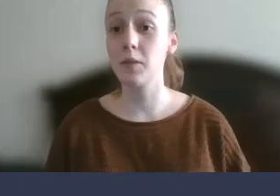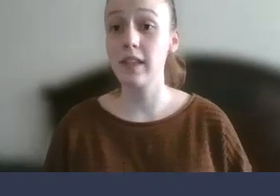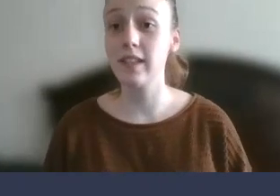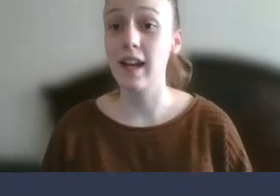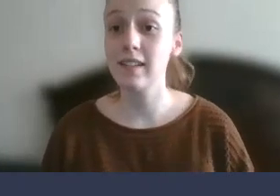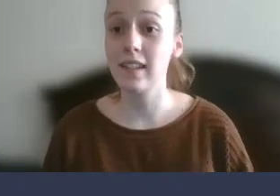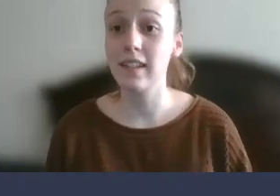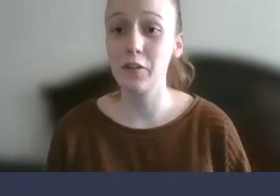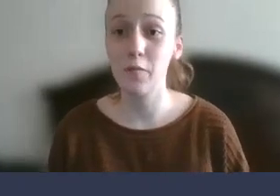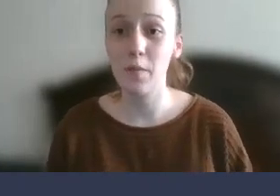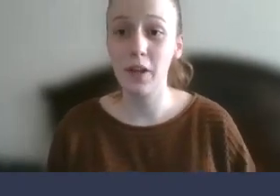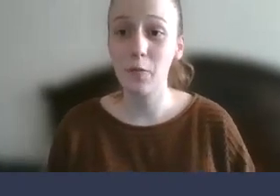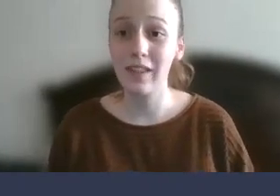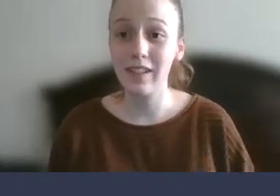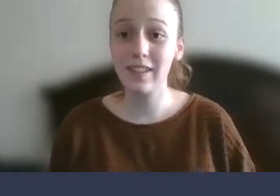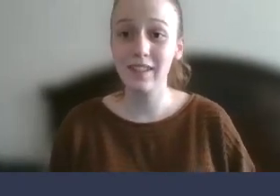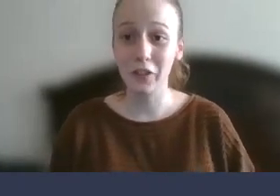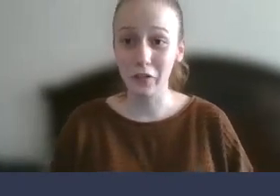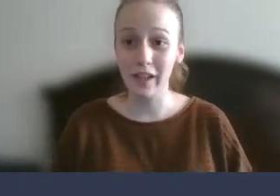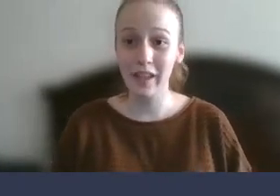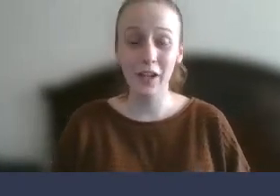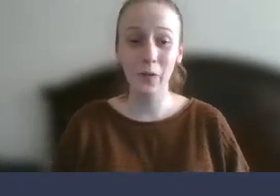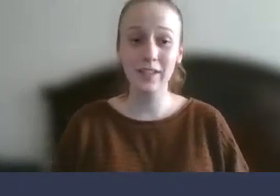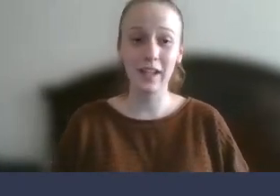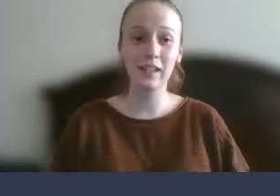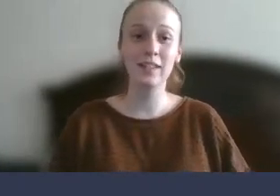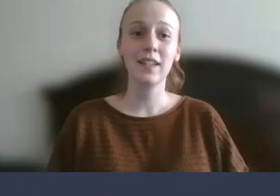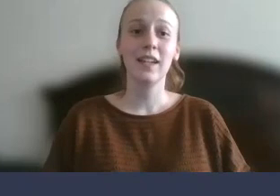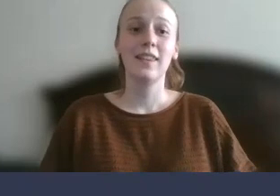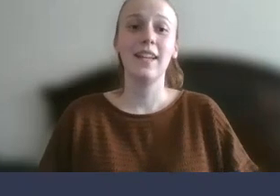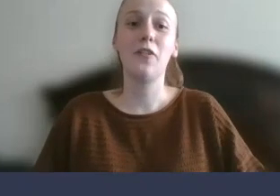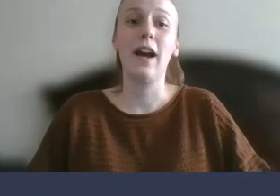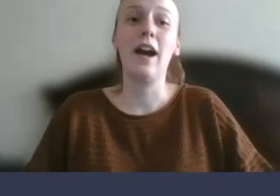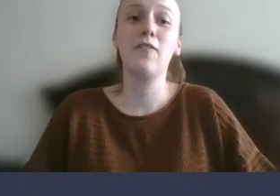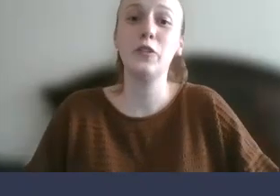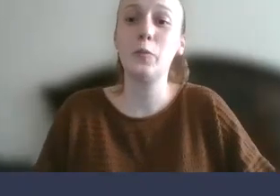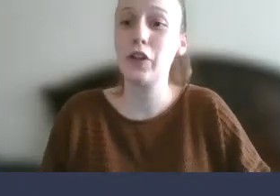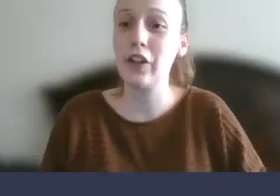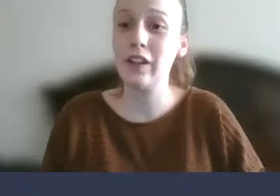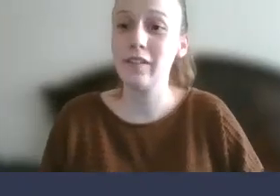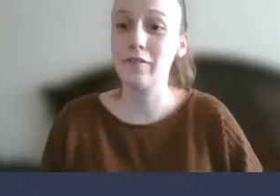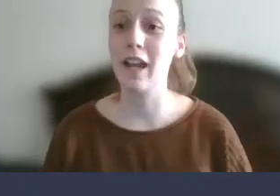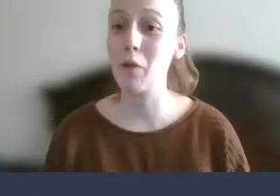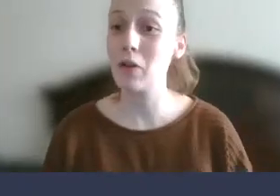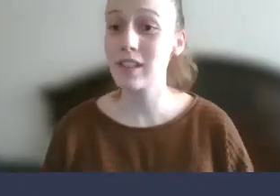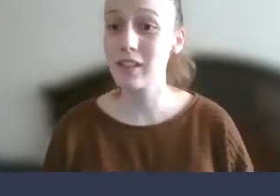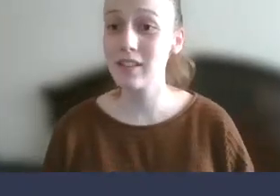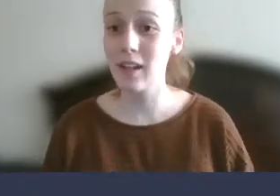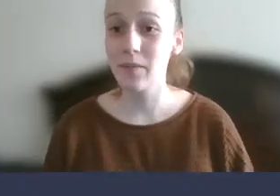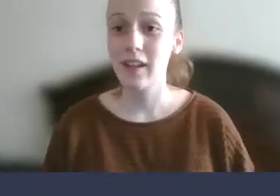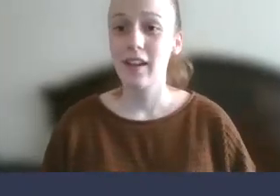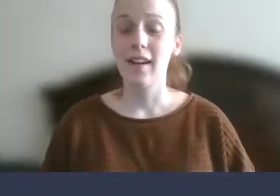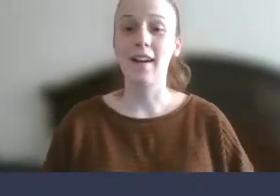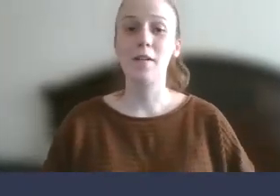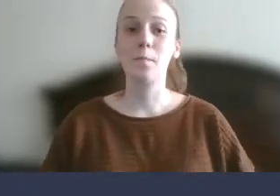Something else with these signs is to remember that these children that know these signs, they don't have super good fine motor skills